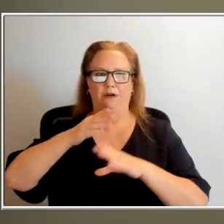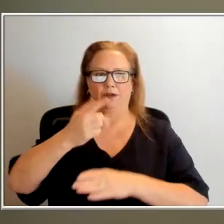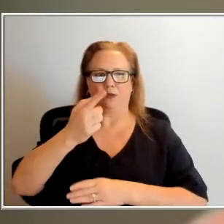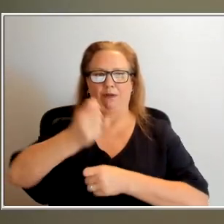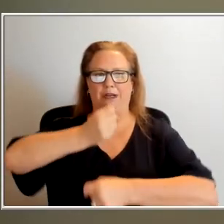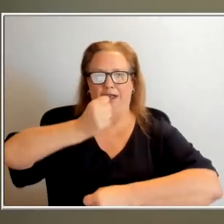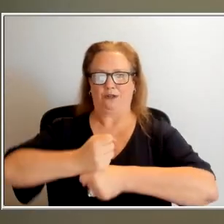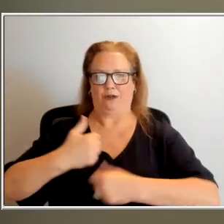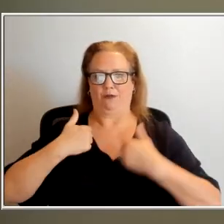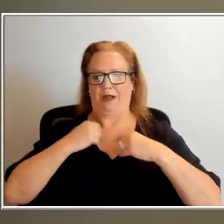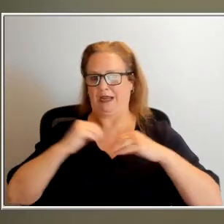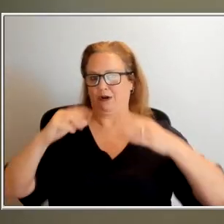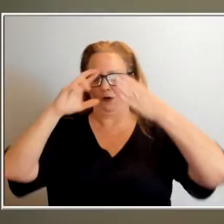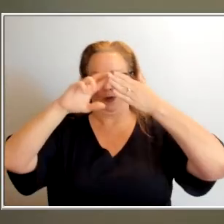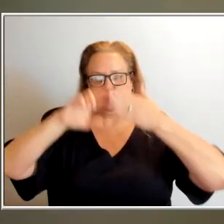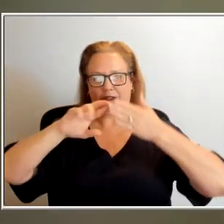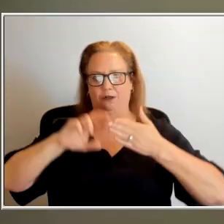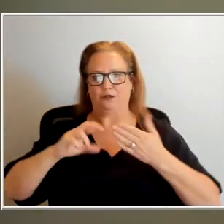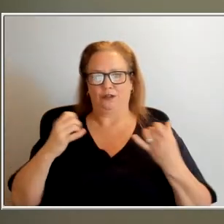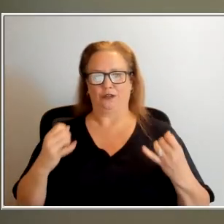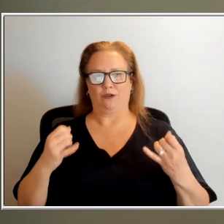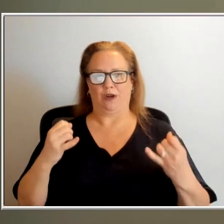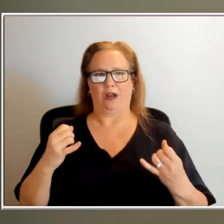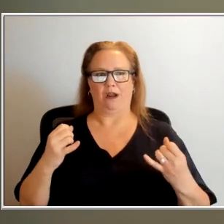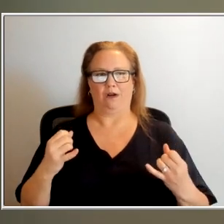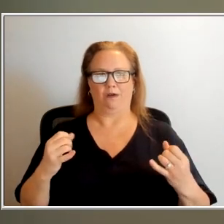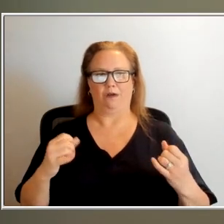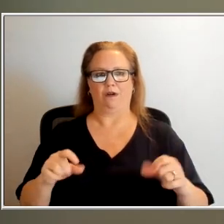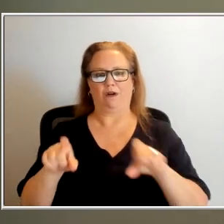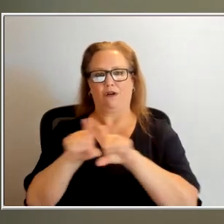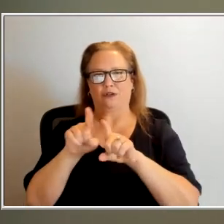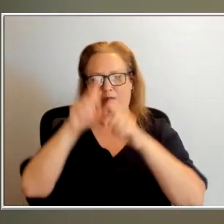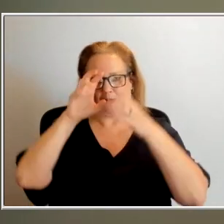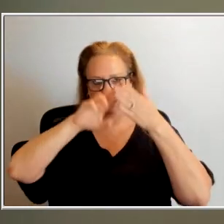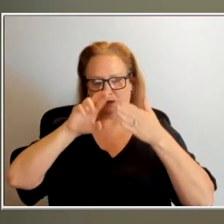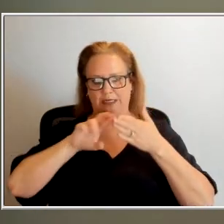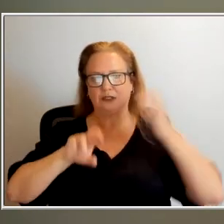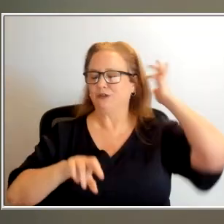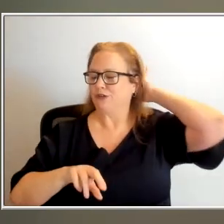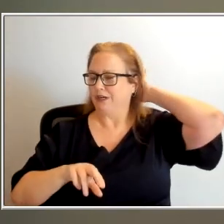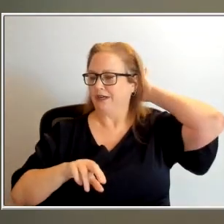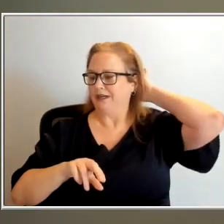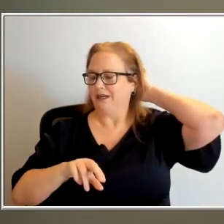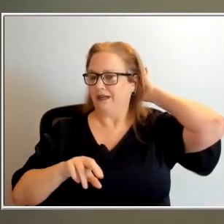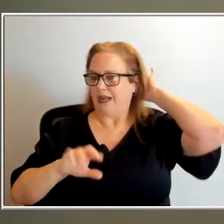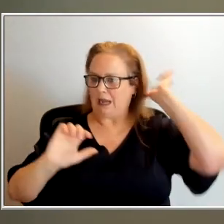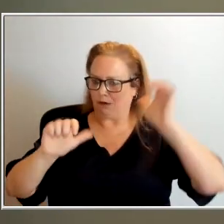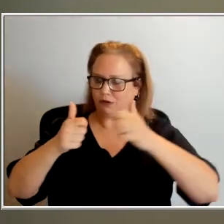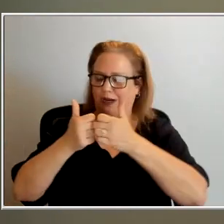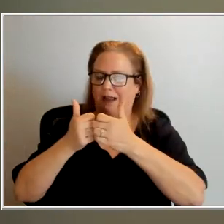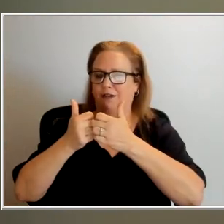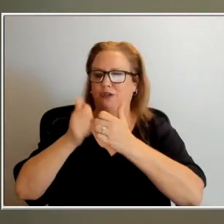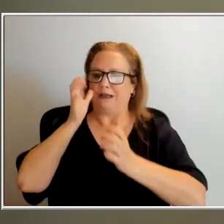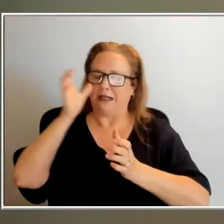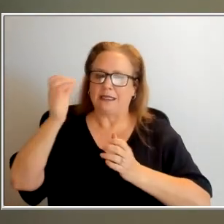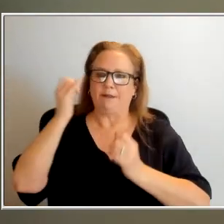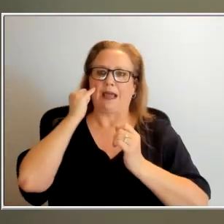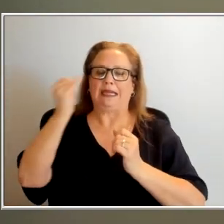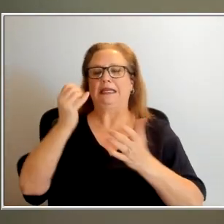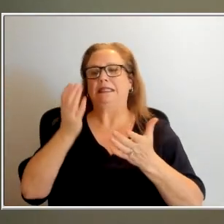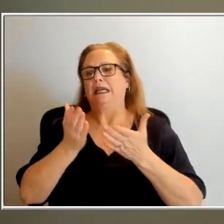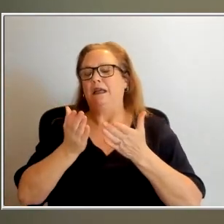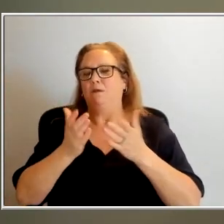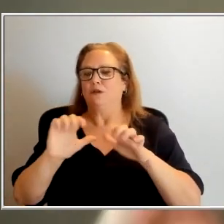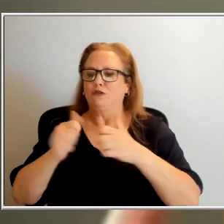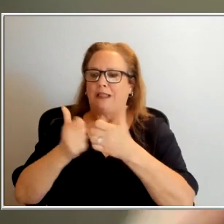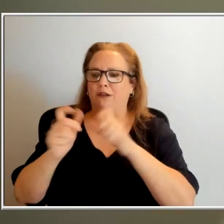ago, we had no research. So now we have research, and yeah, we're challenging dogma. We're also challenging people